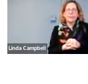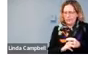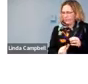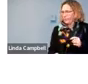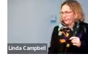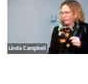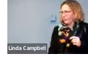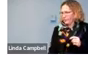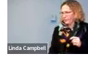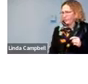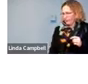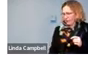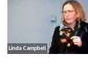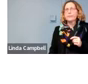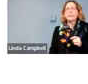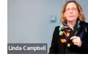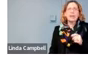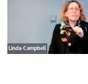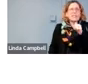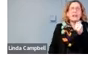blooms as well.